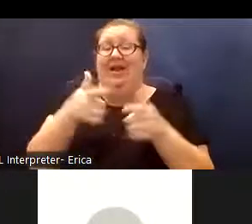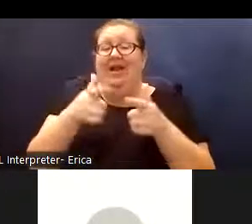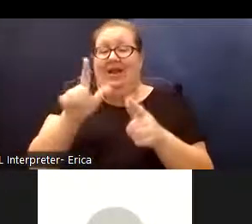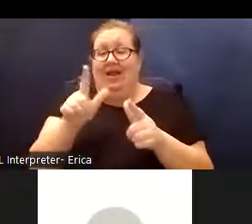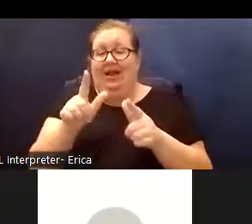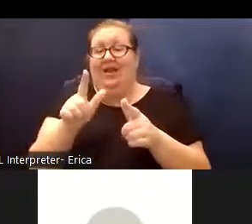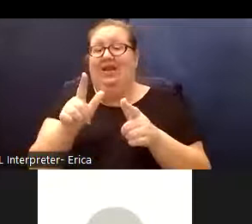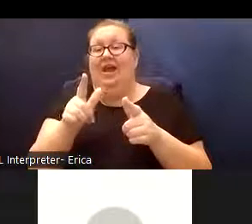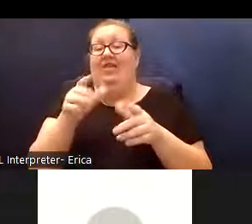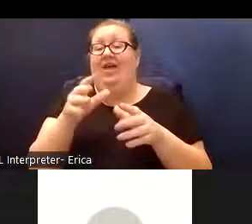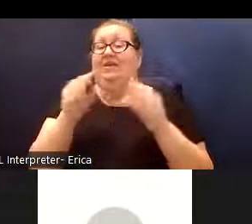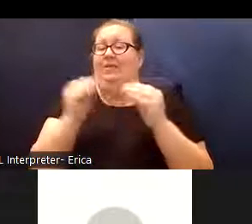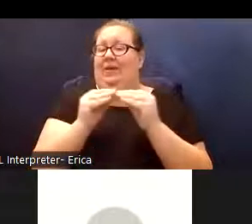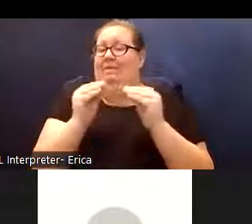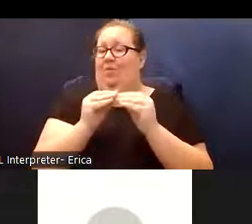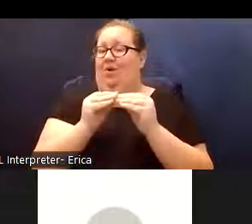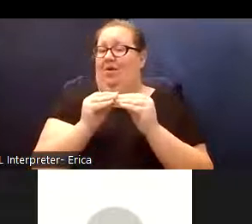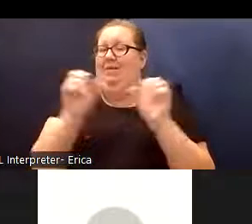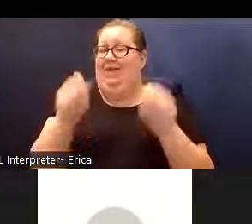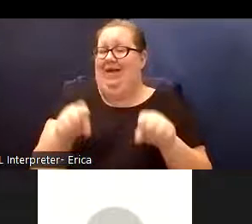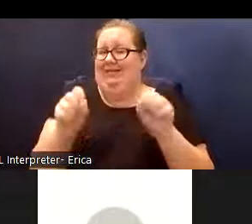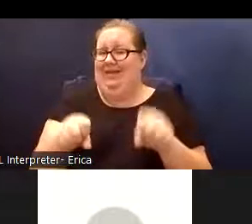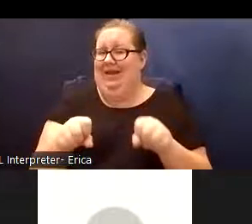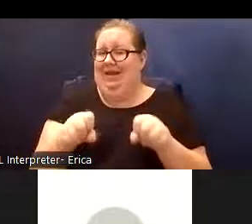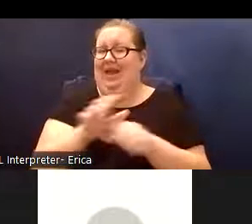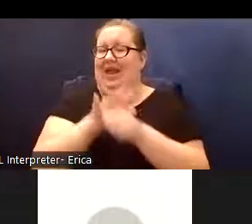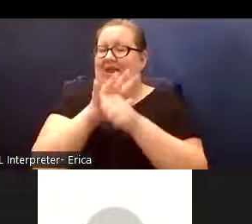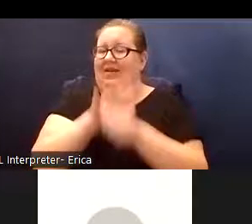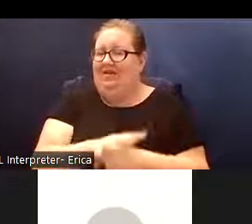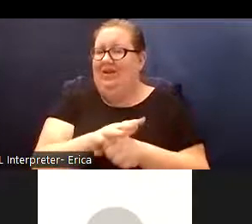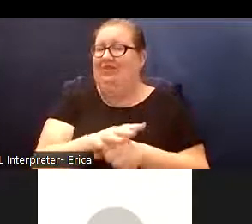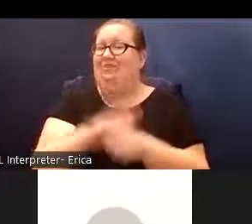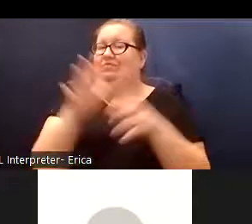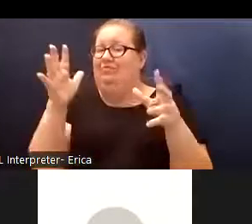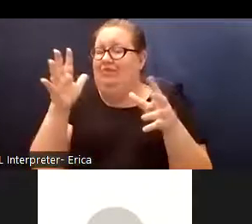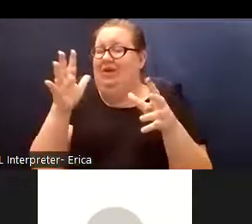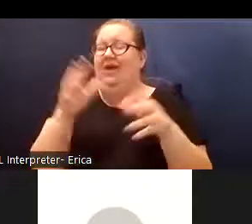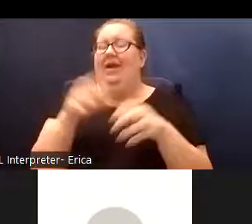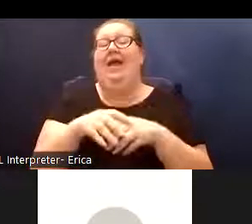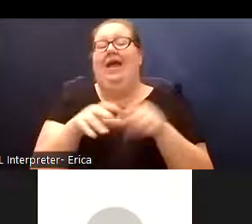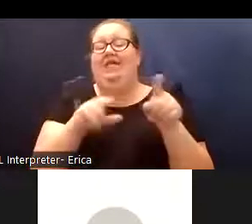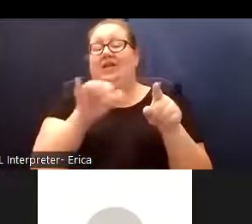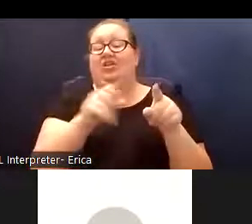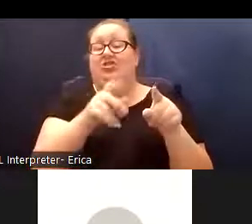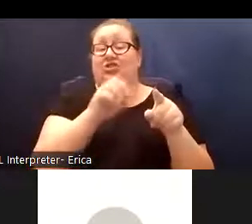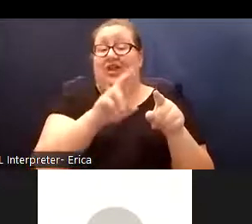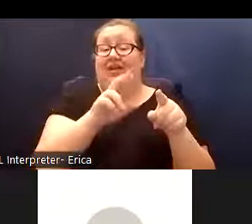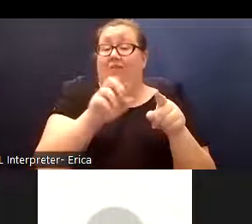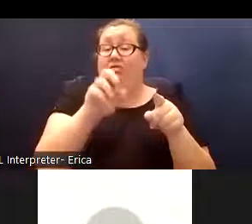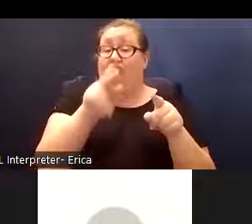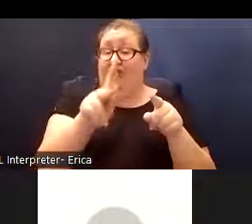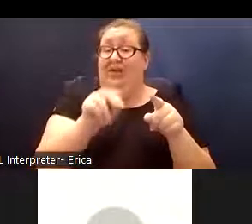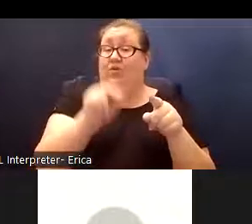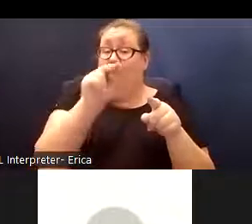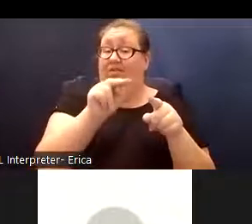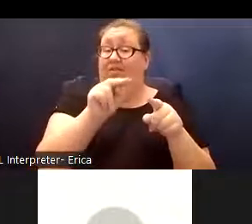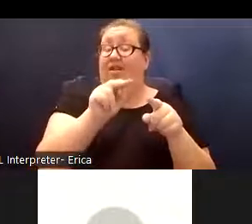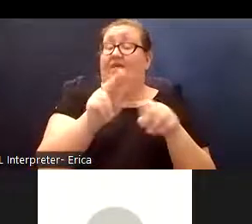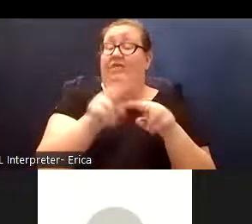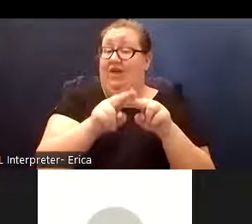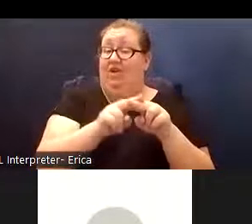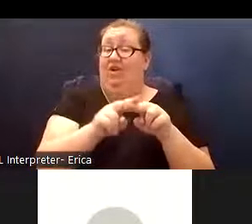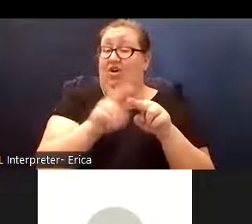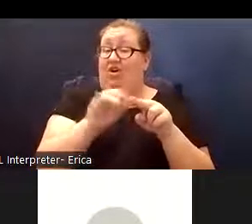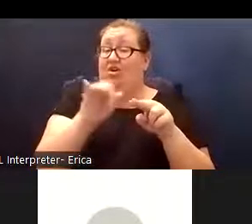more capacity, and also takes some pressure off of Jasper Creek to the north of the rail yards,